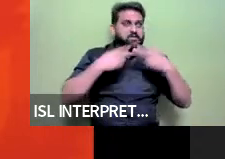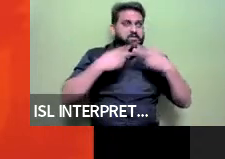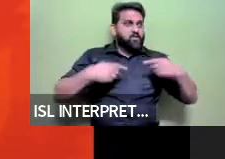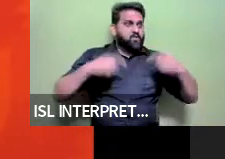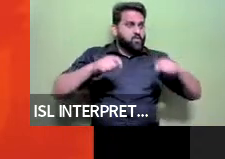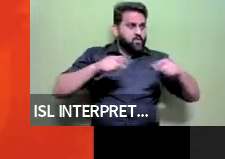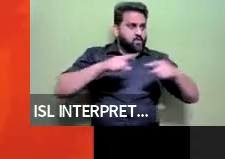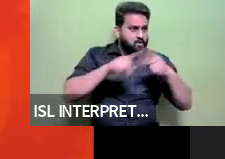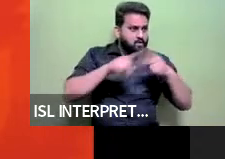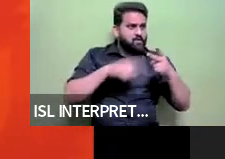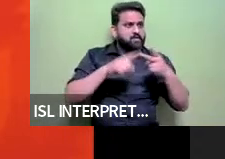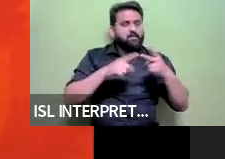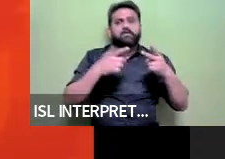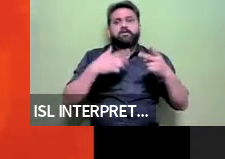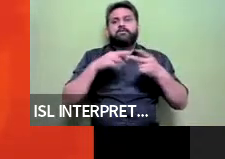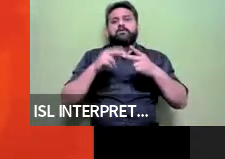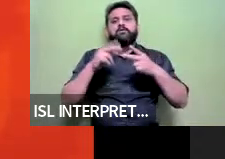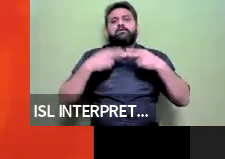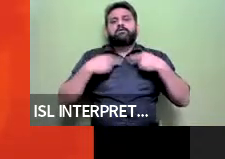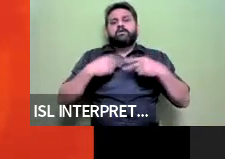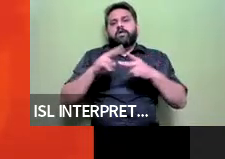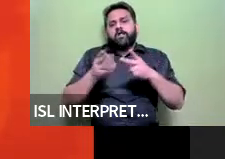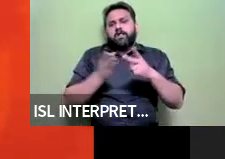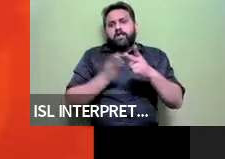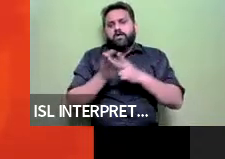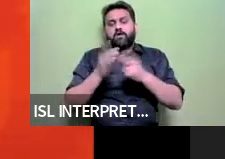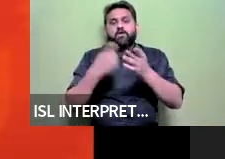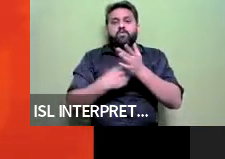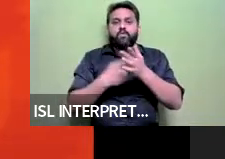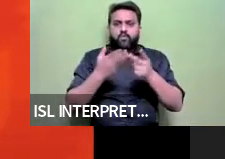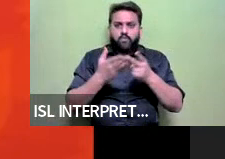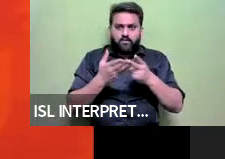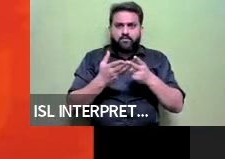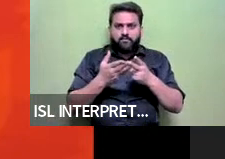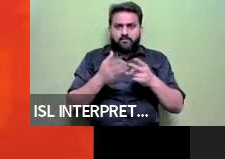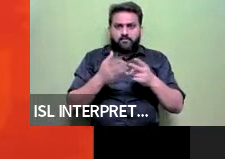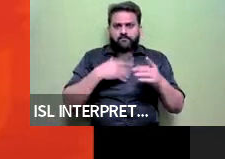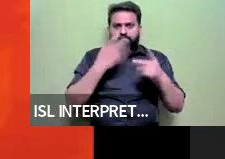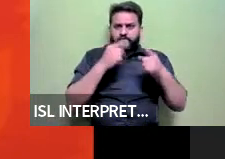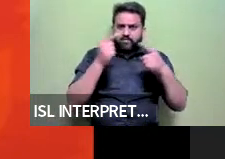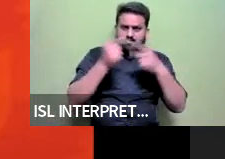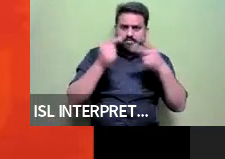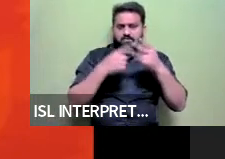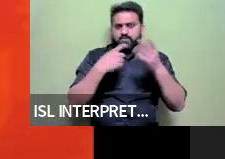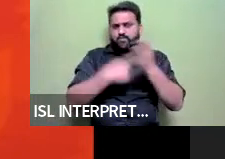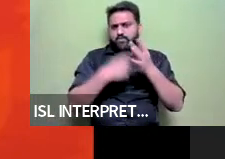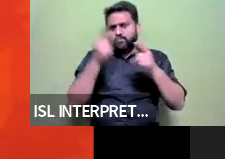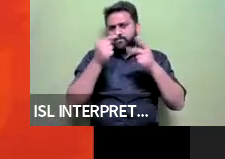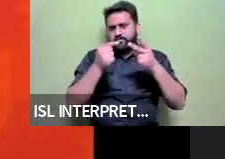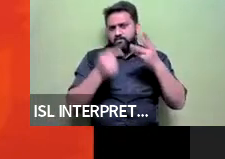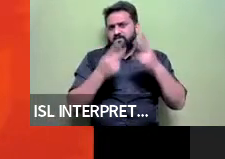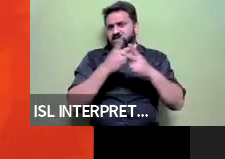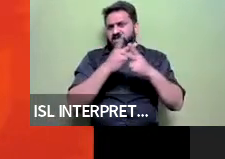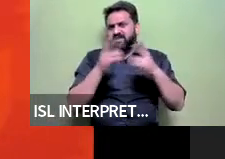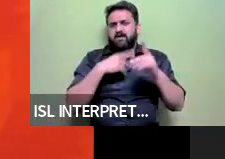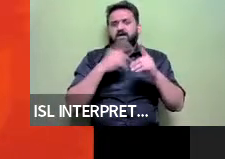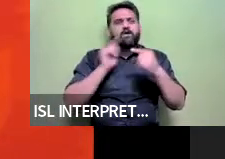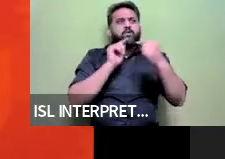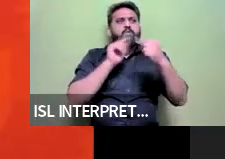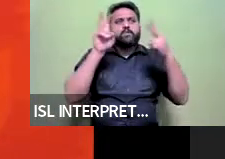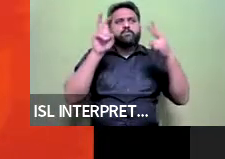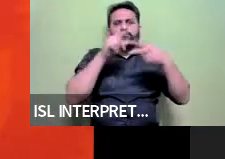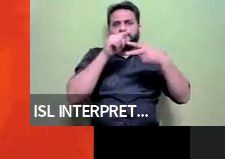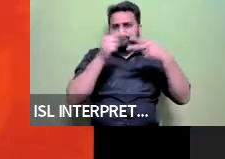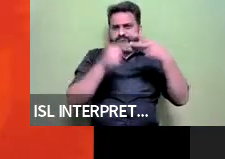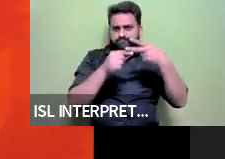one in a jurisdiction of the tribunal, another one on the rules, and I will issue this. Under this, I will have so many two arguments. So